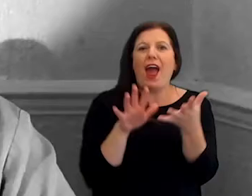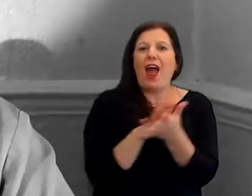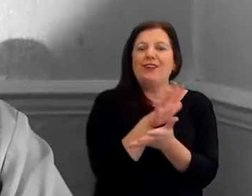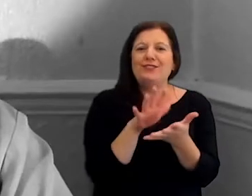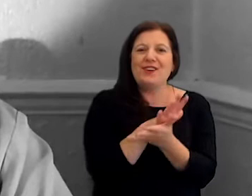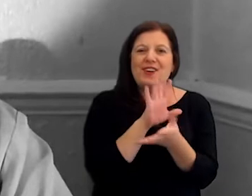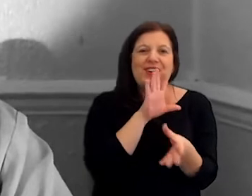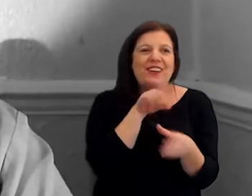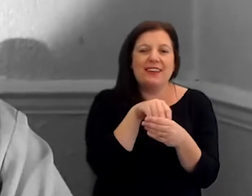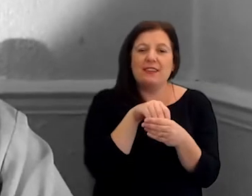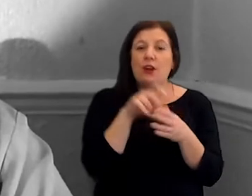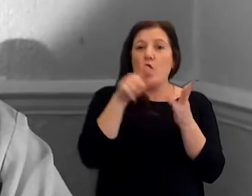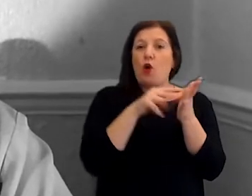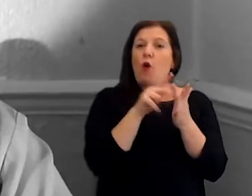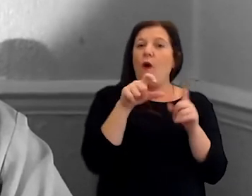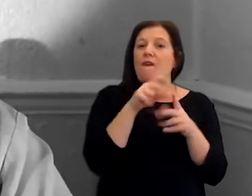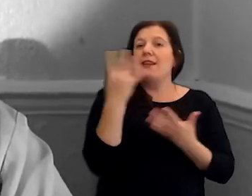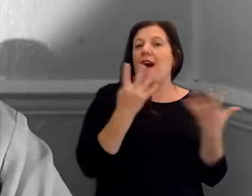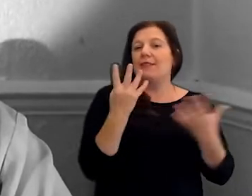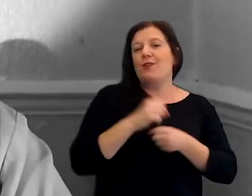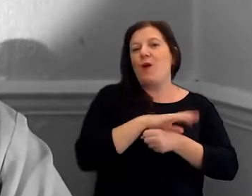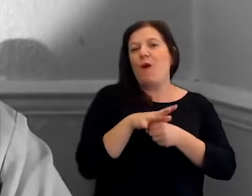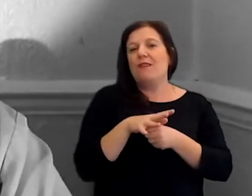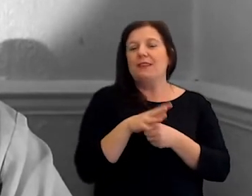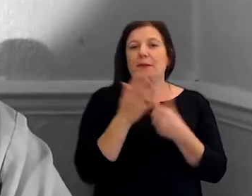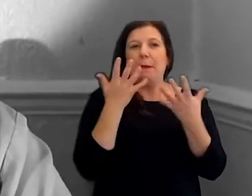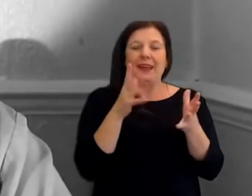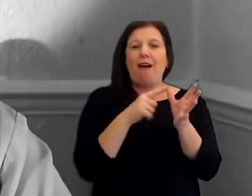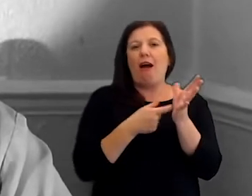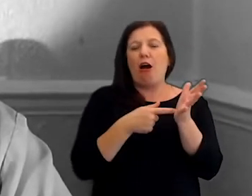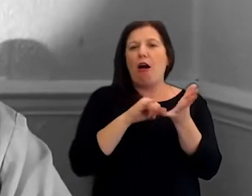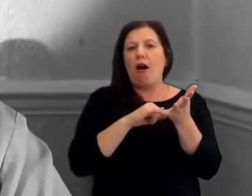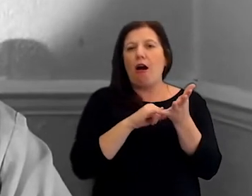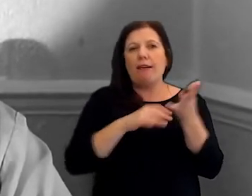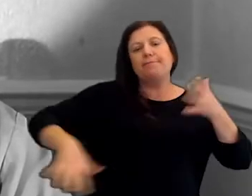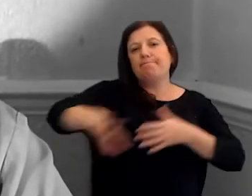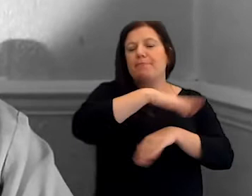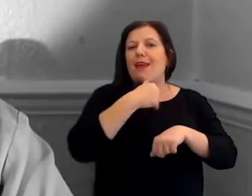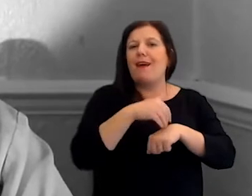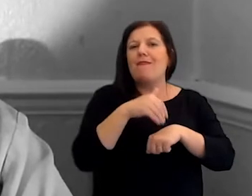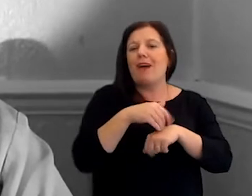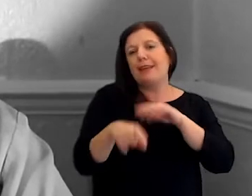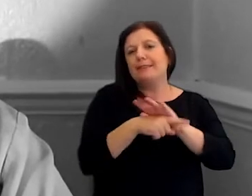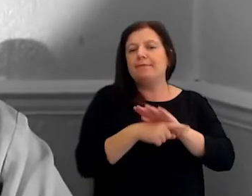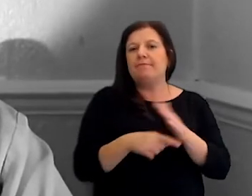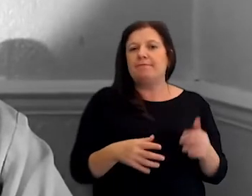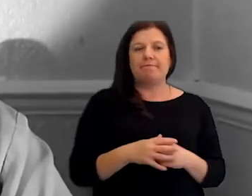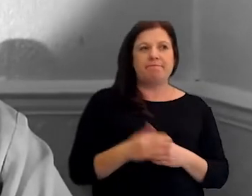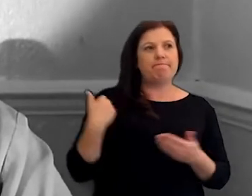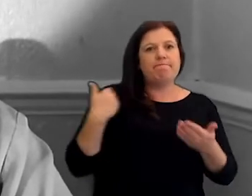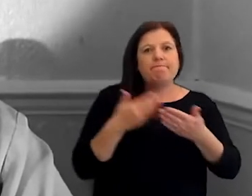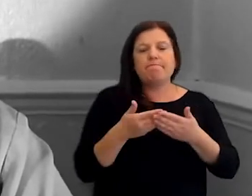everyone. COVID-19 has affected the arts sector in a huge way. And during this